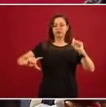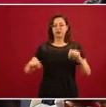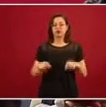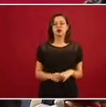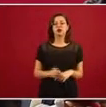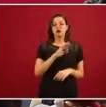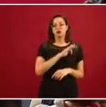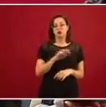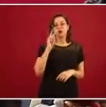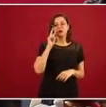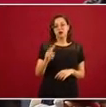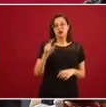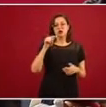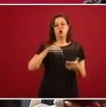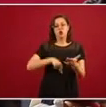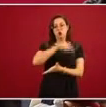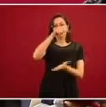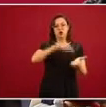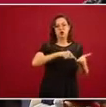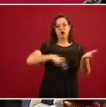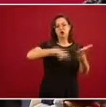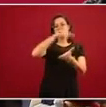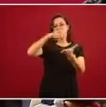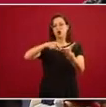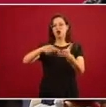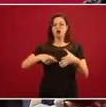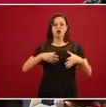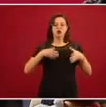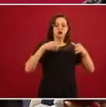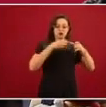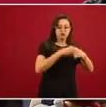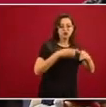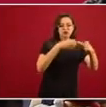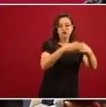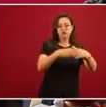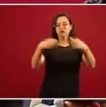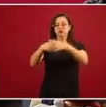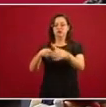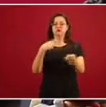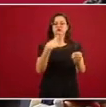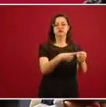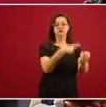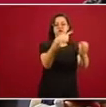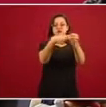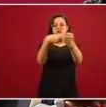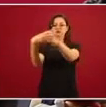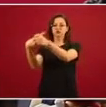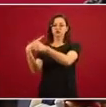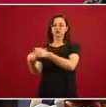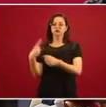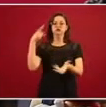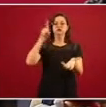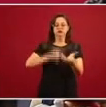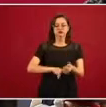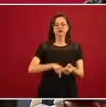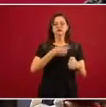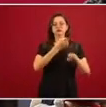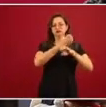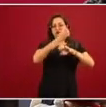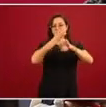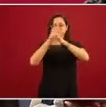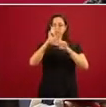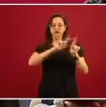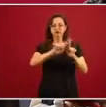501 municipalities out of the 2,457 that are in total in our country. 500 of them,